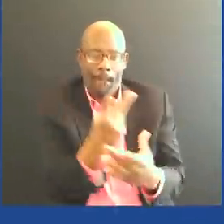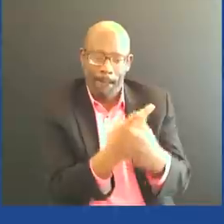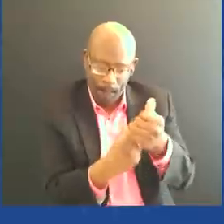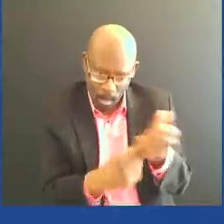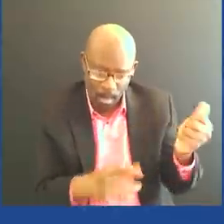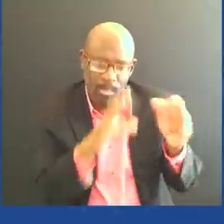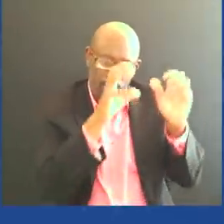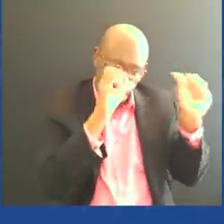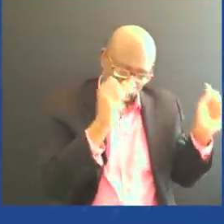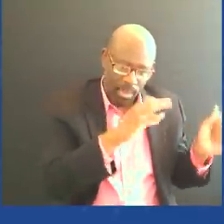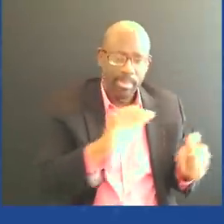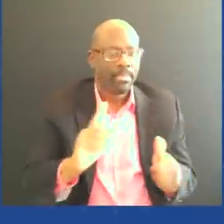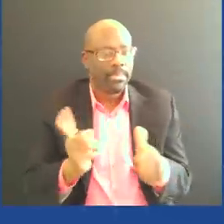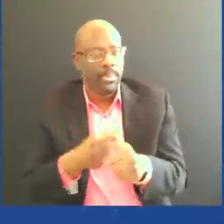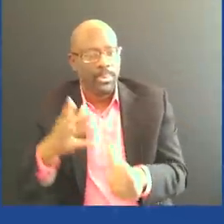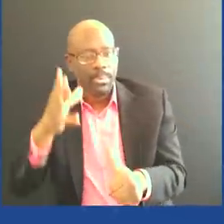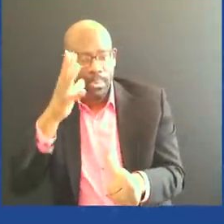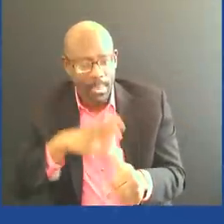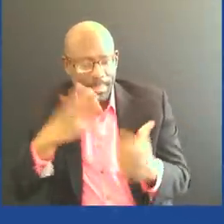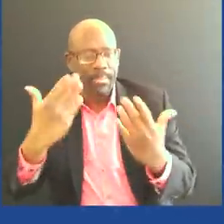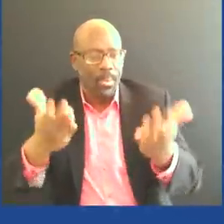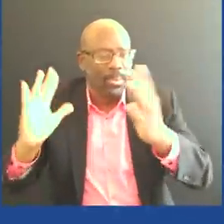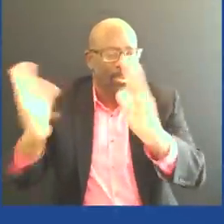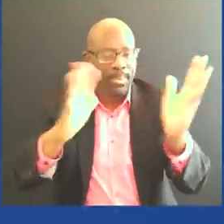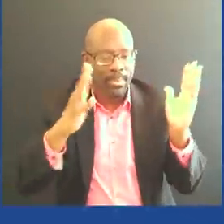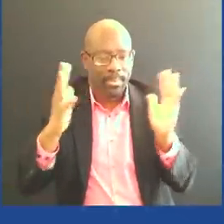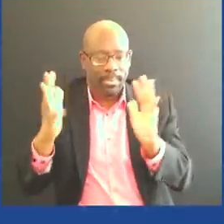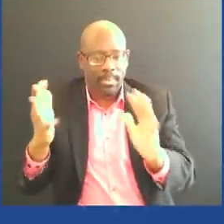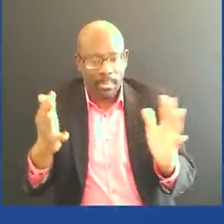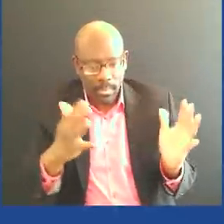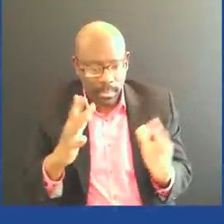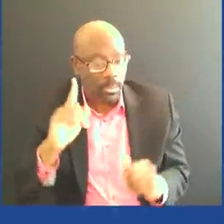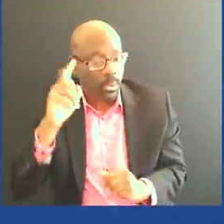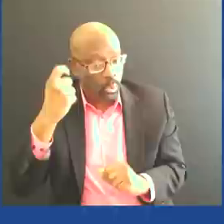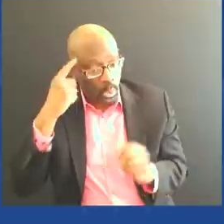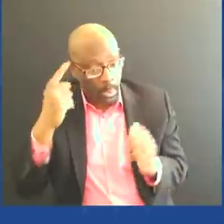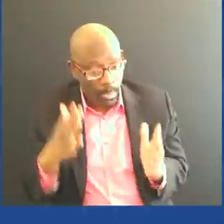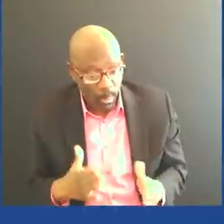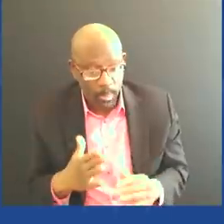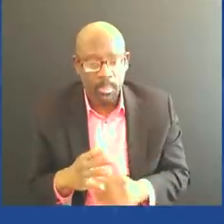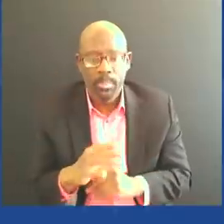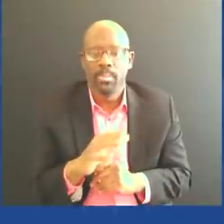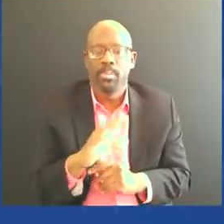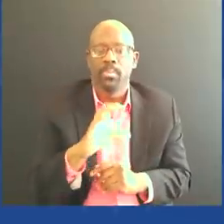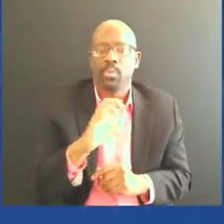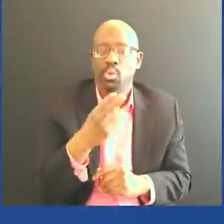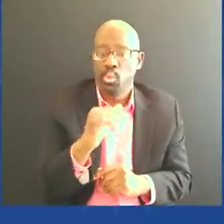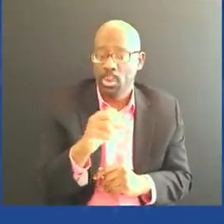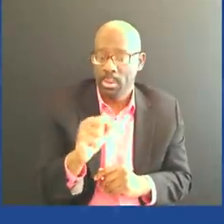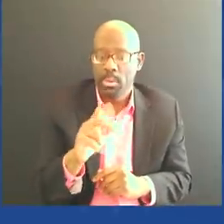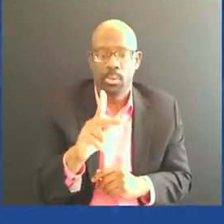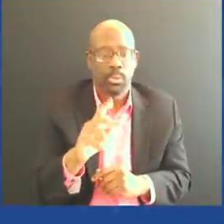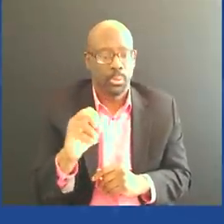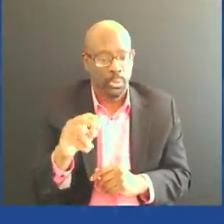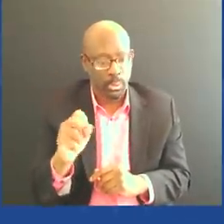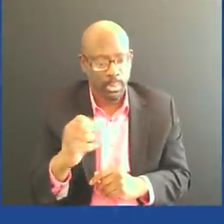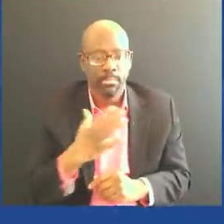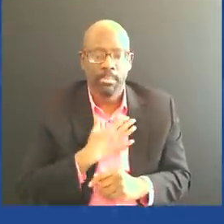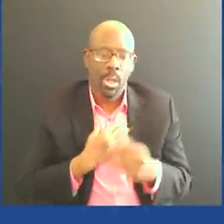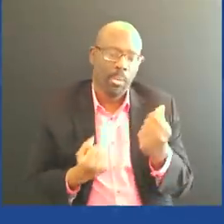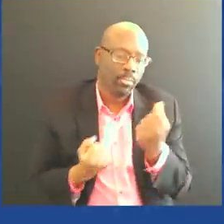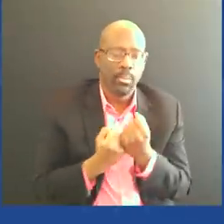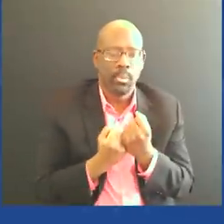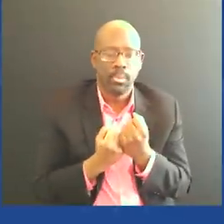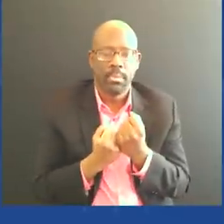Woo! Governor John Carney, Chris Coons, my wingman in the United States Senate. Lisa Blunt Rochester, our wing woman in the U.S. House